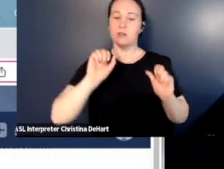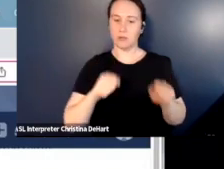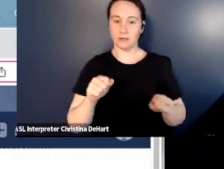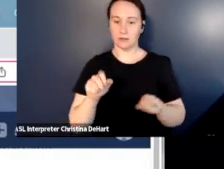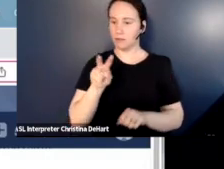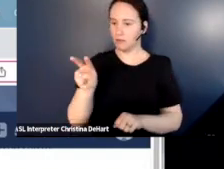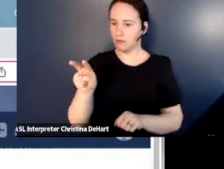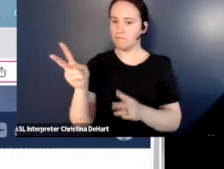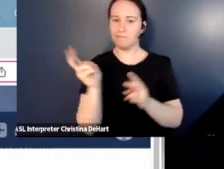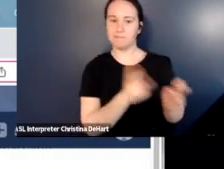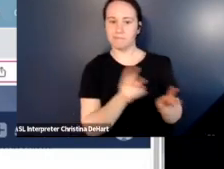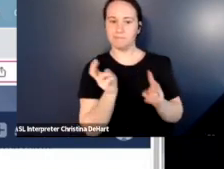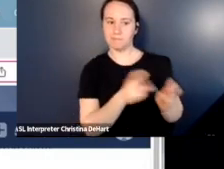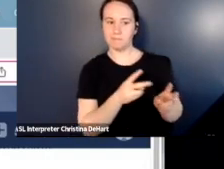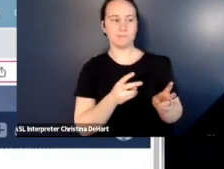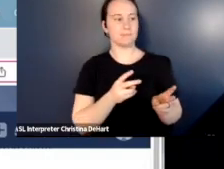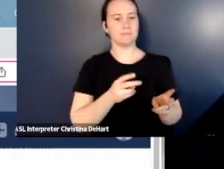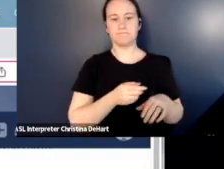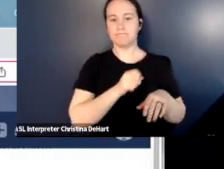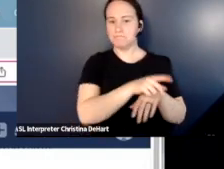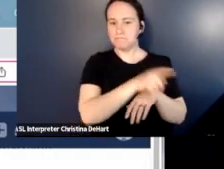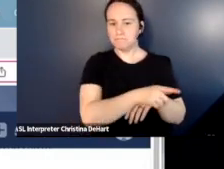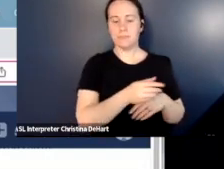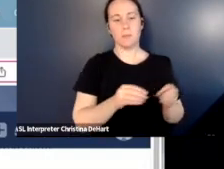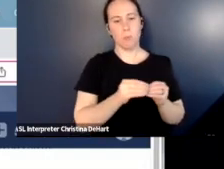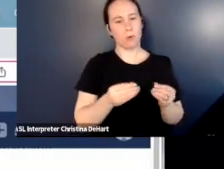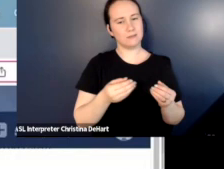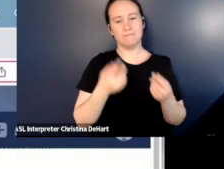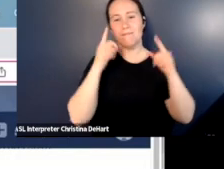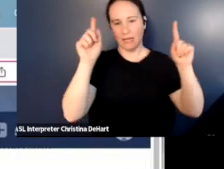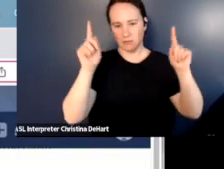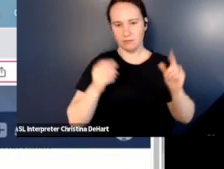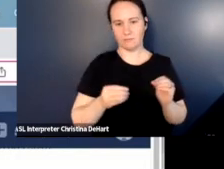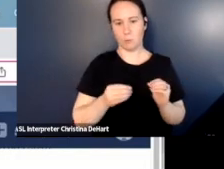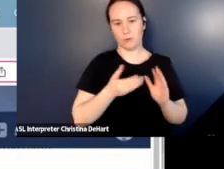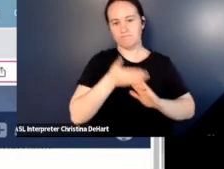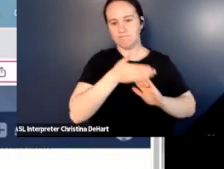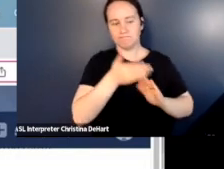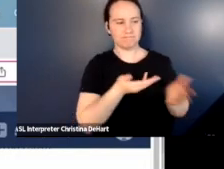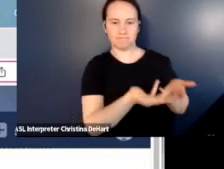box for a more efficient way to communicate back and forth with the help seeker.